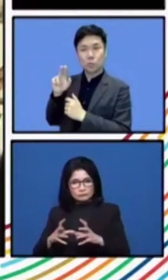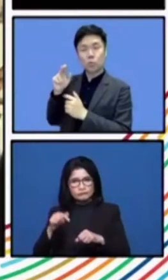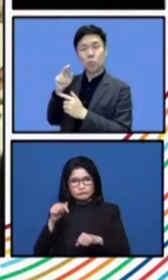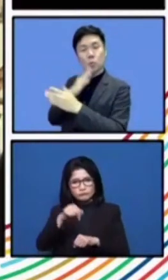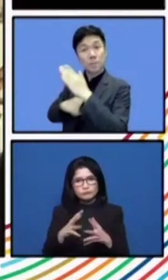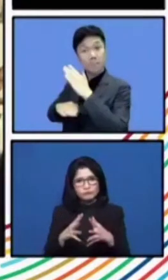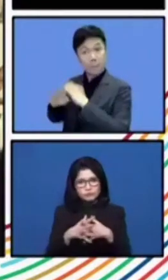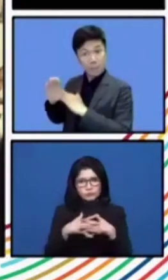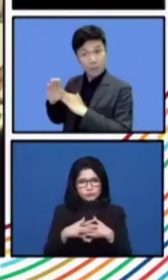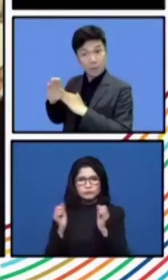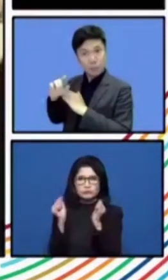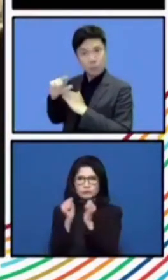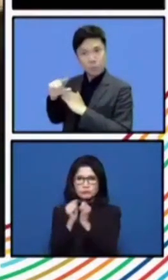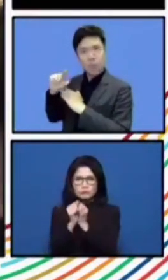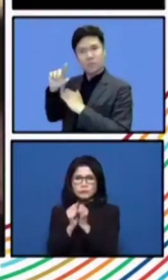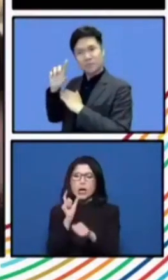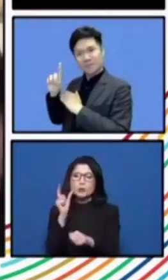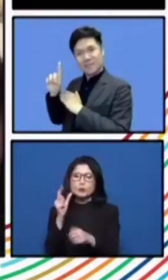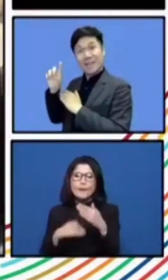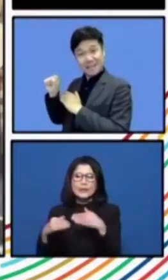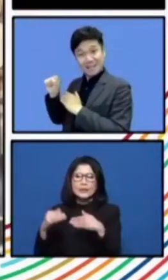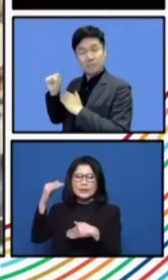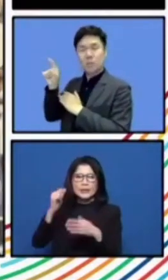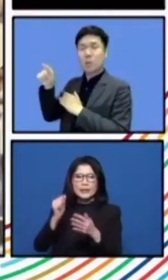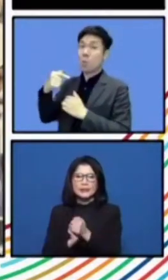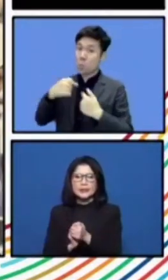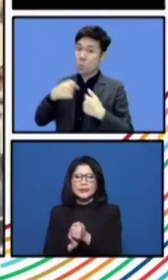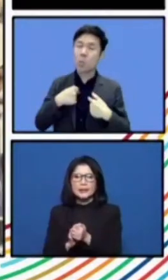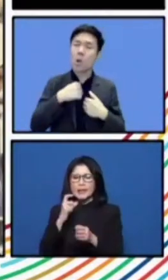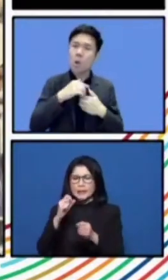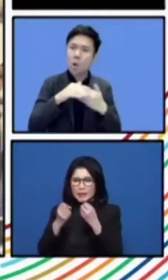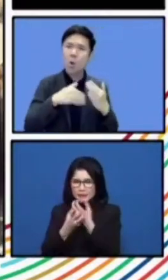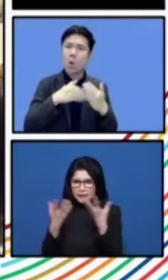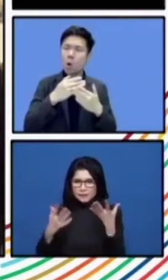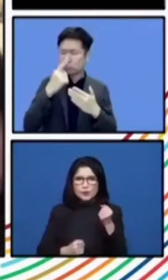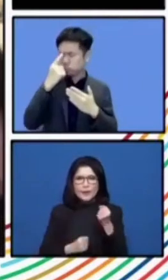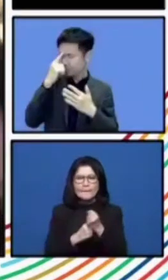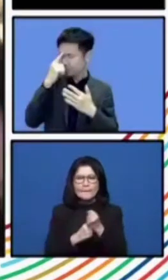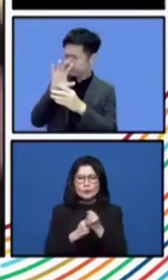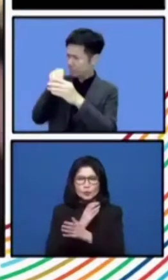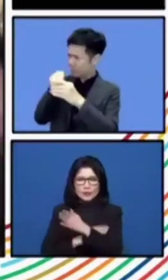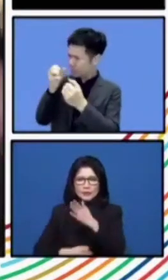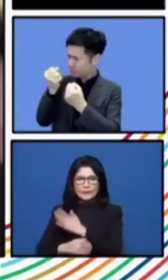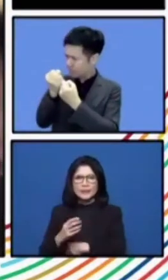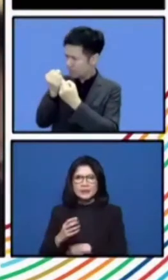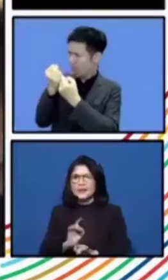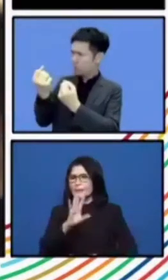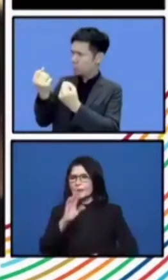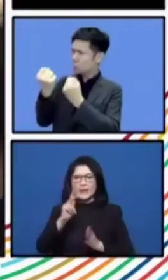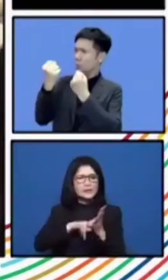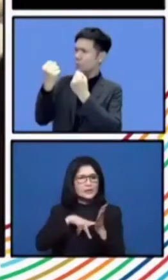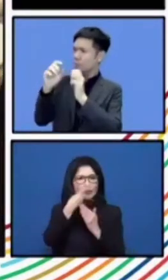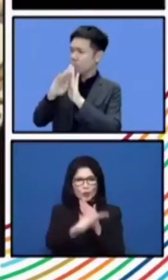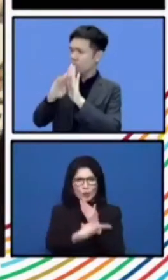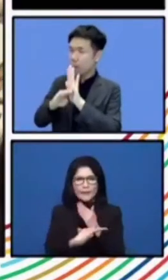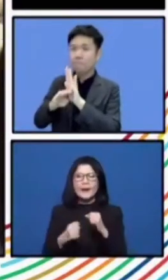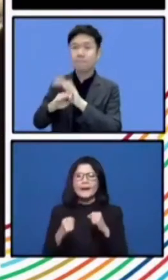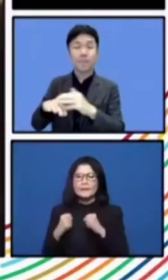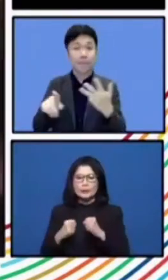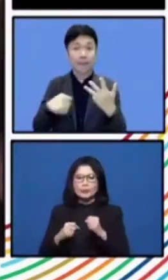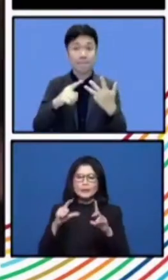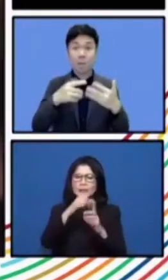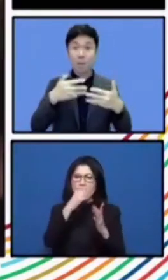as a cross-cutting requirement of all humanitarian assistance programming strengthening disability data and evidence for Education